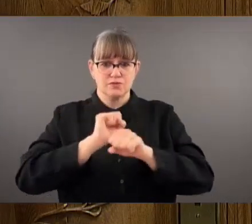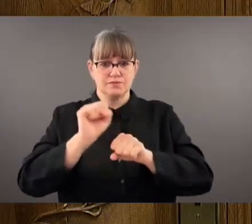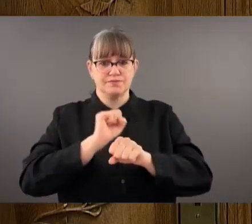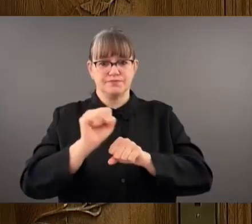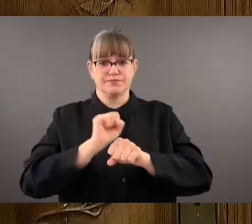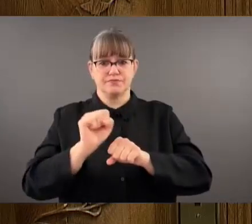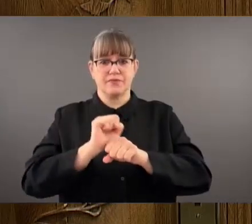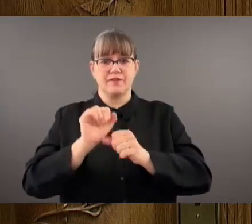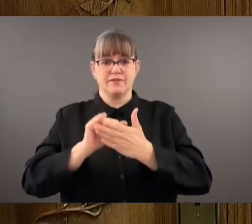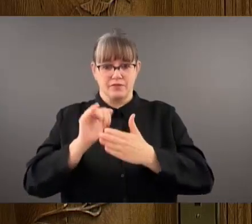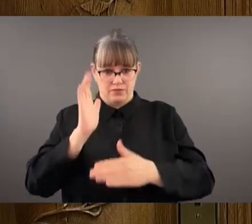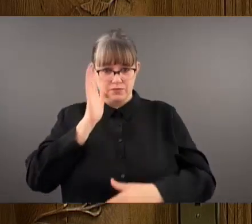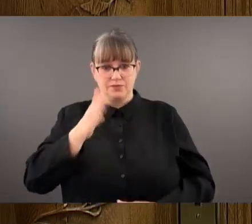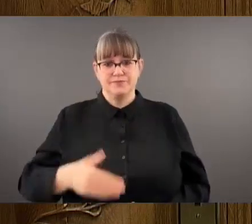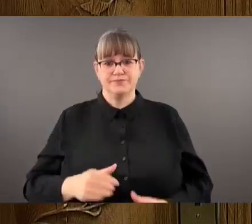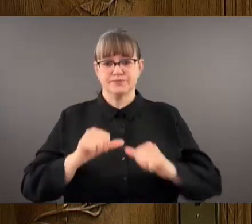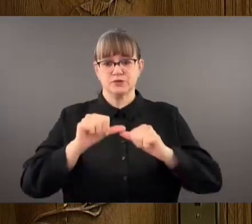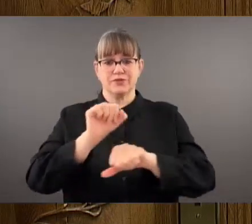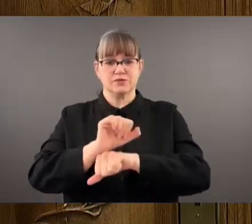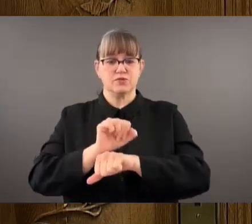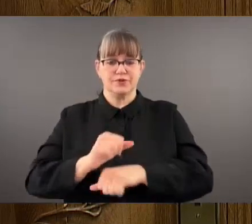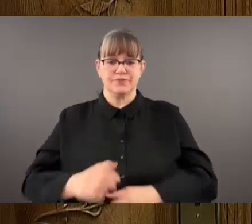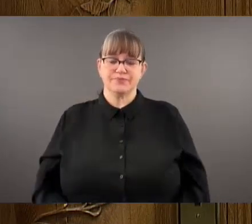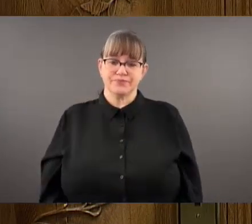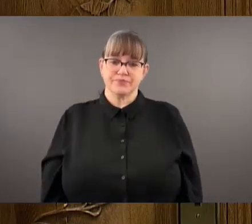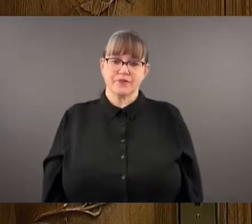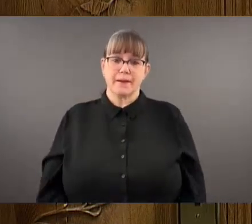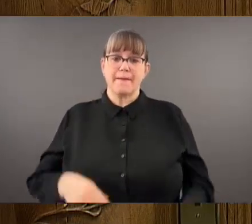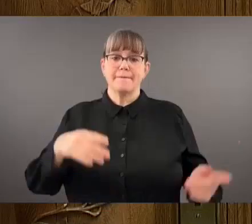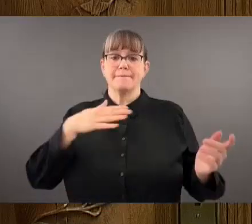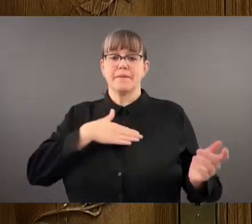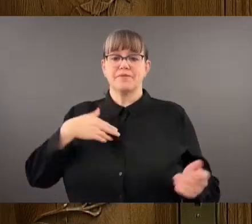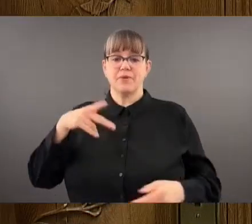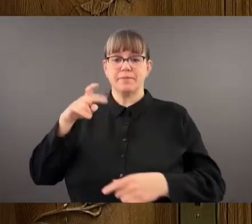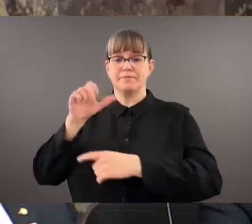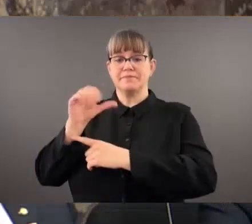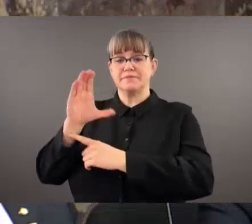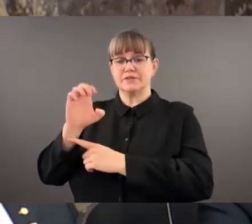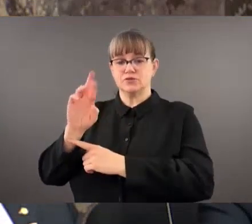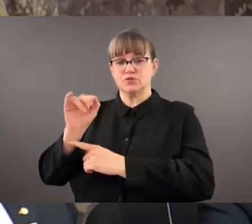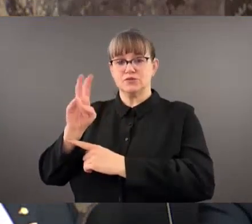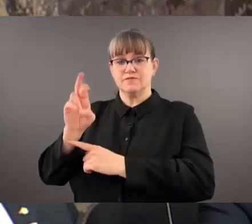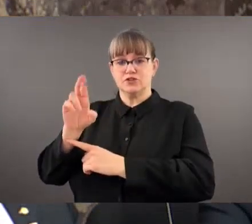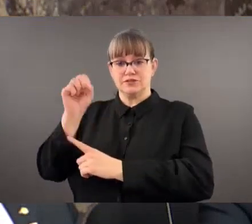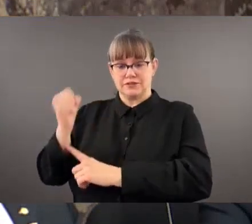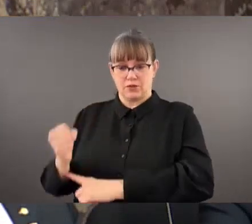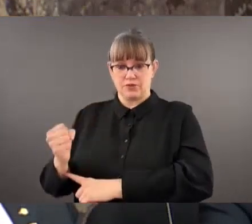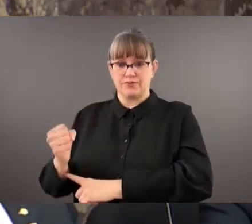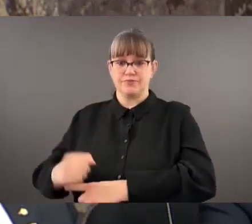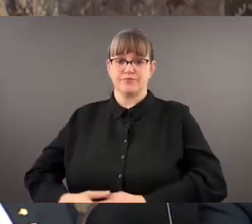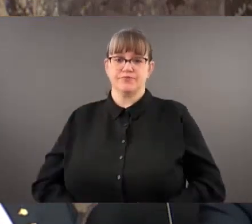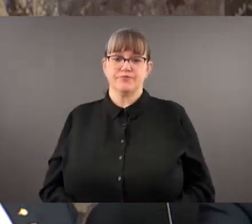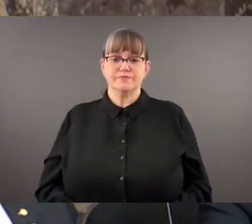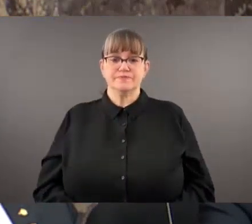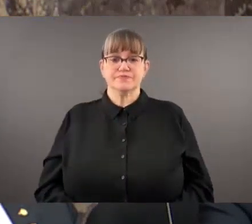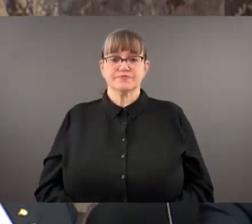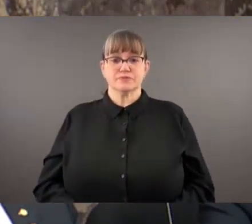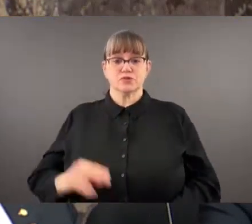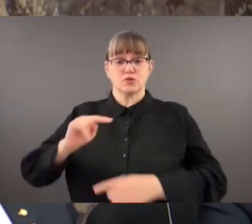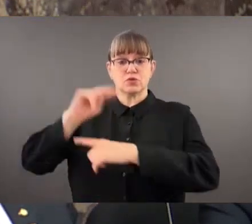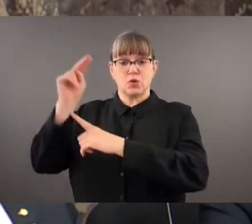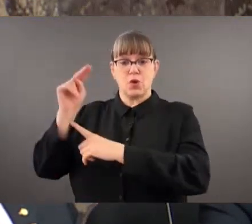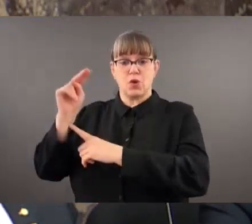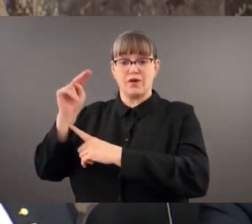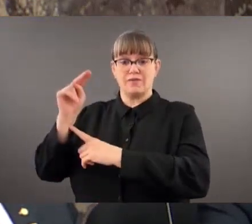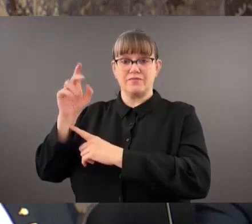Member for Peace River South. Mr. Speaker, BC's North needs proper ER access. Masset on Haida